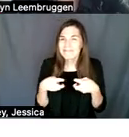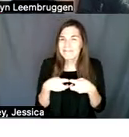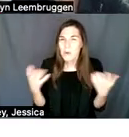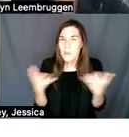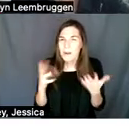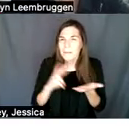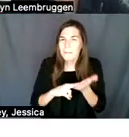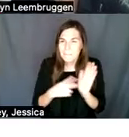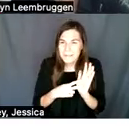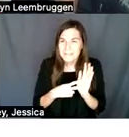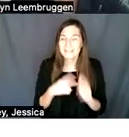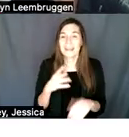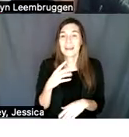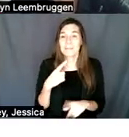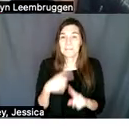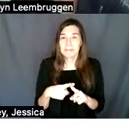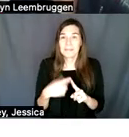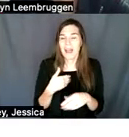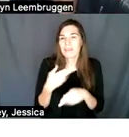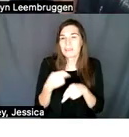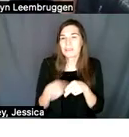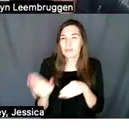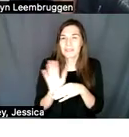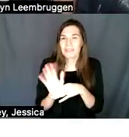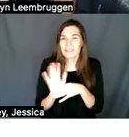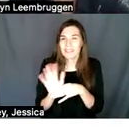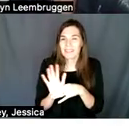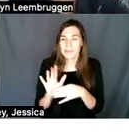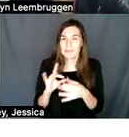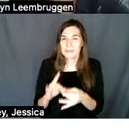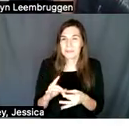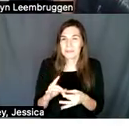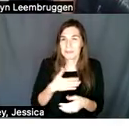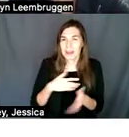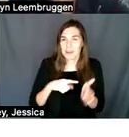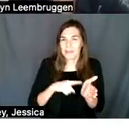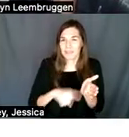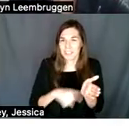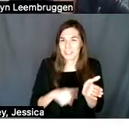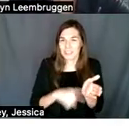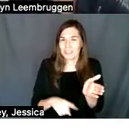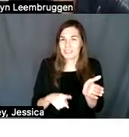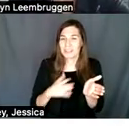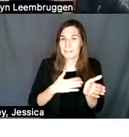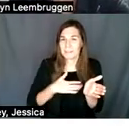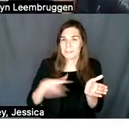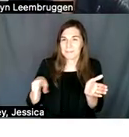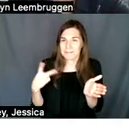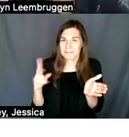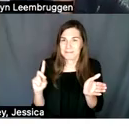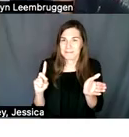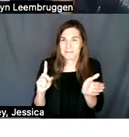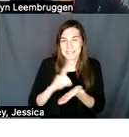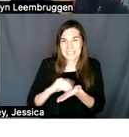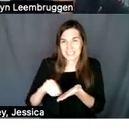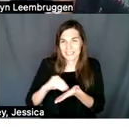physics. And then I have a short video about my specific research, what I did for my PhD